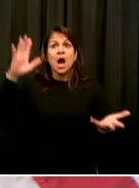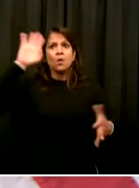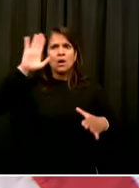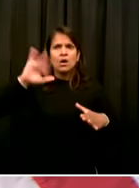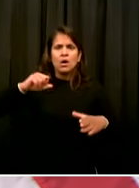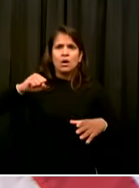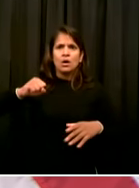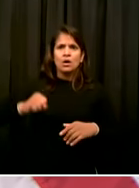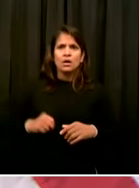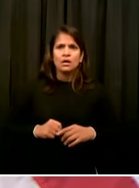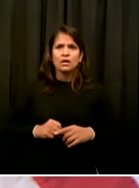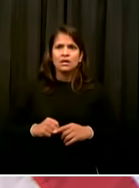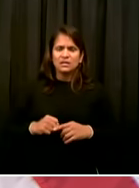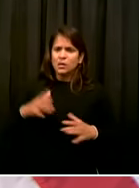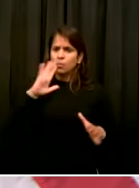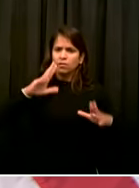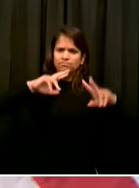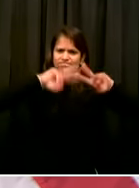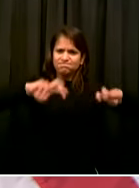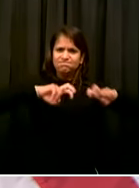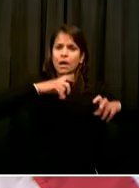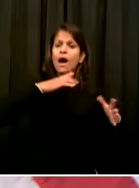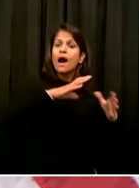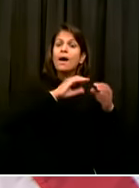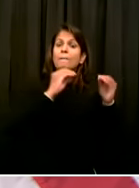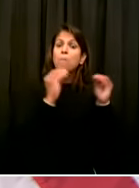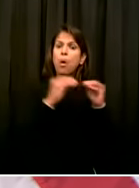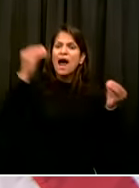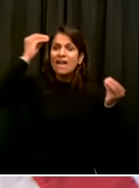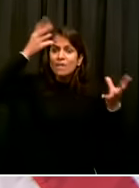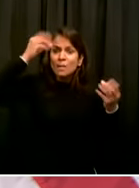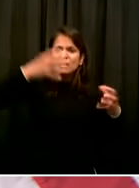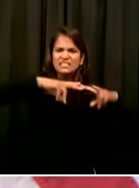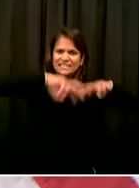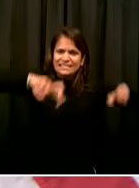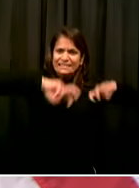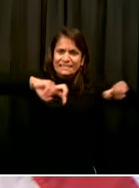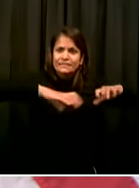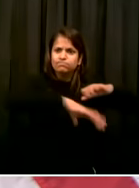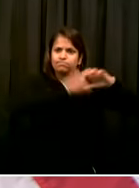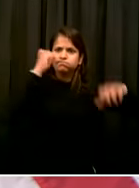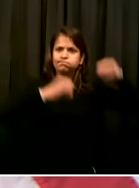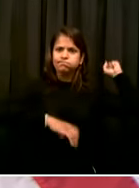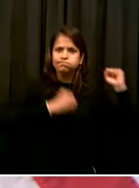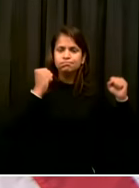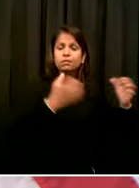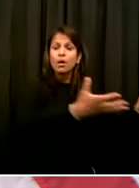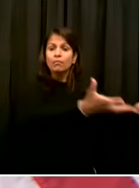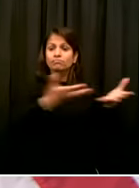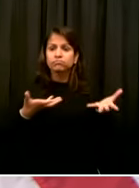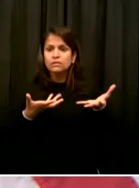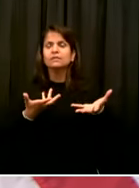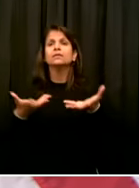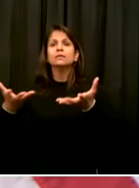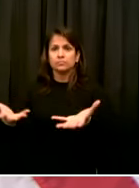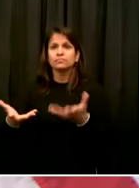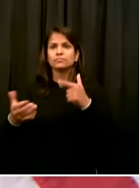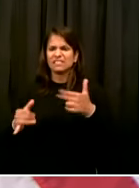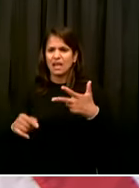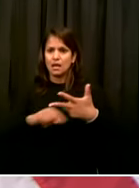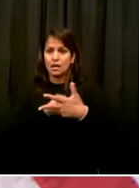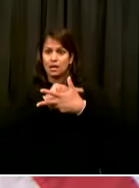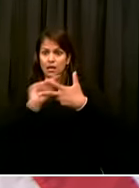need more precise indicators that allow us to zero in on how COVID is spreading. So we will be